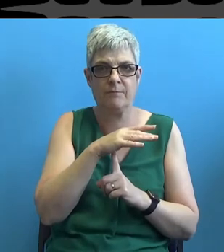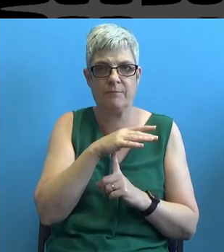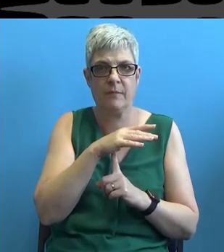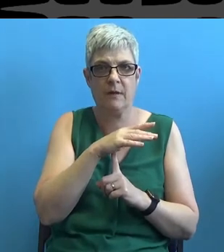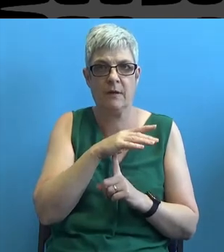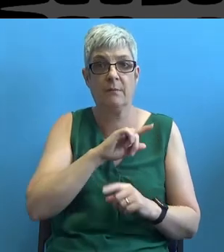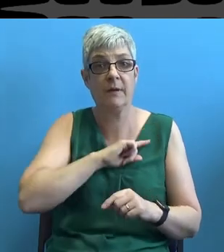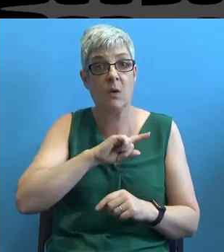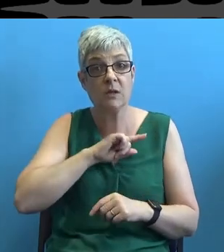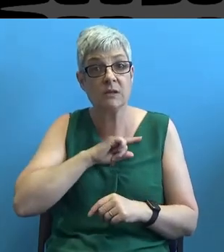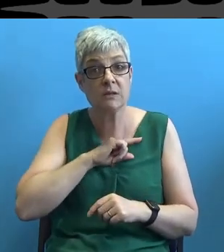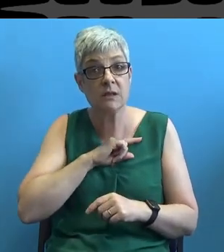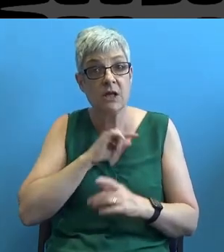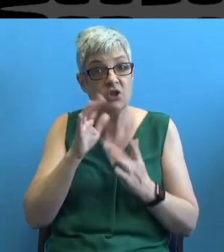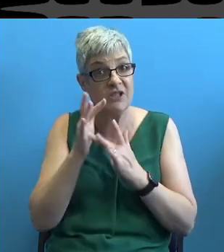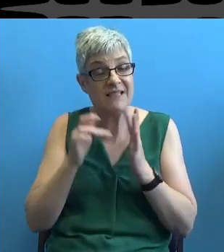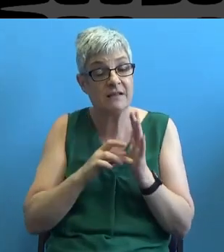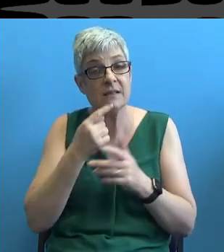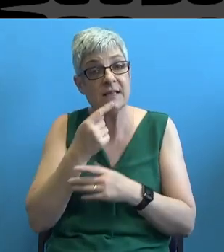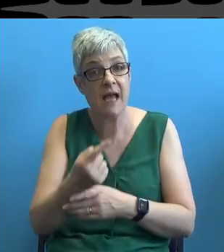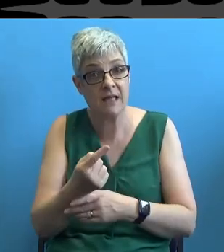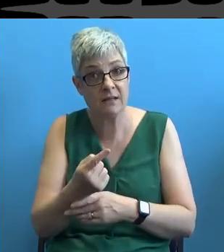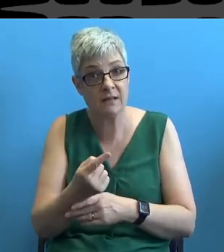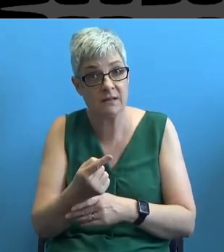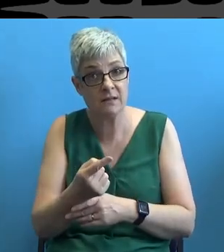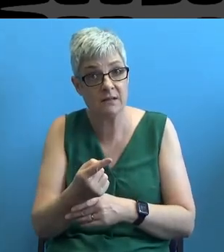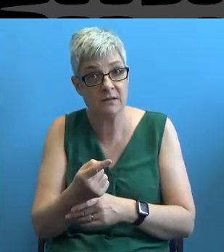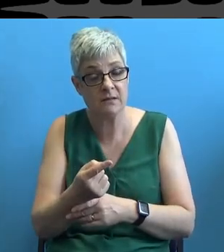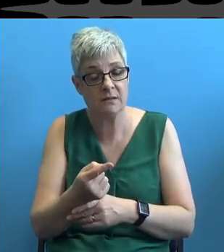For did Jesus not say,